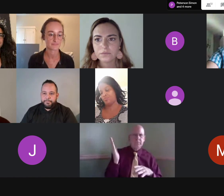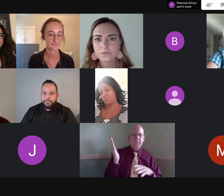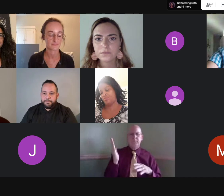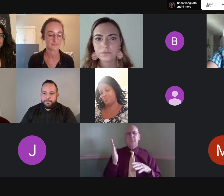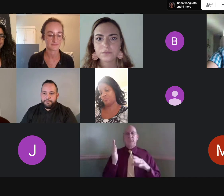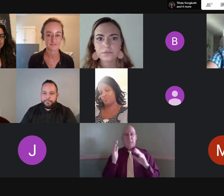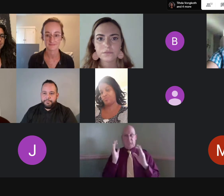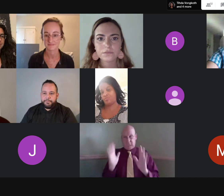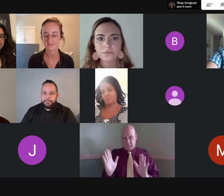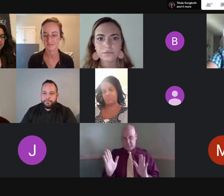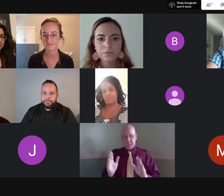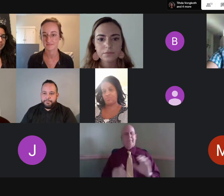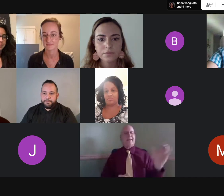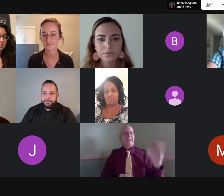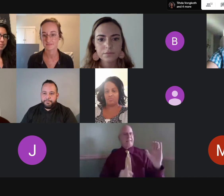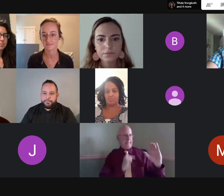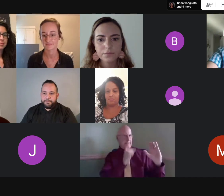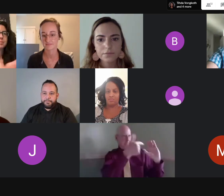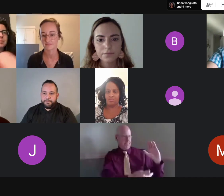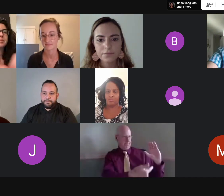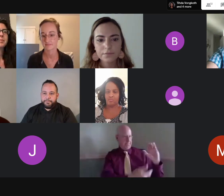you, Katarina.